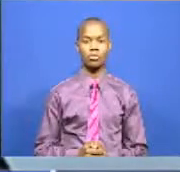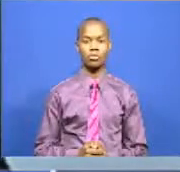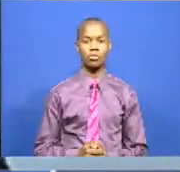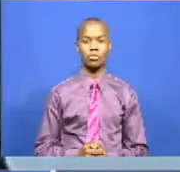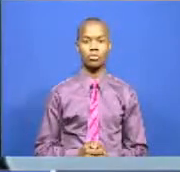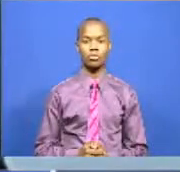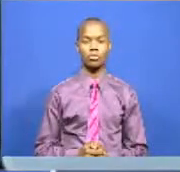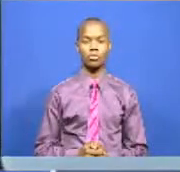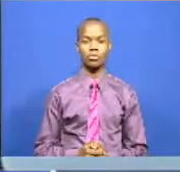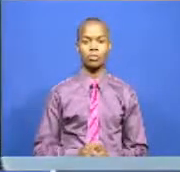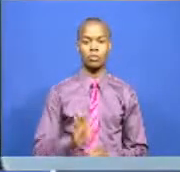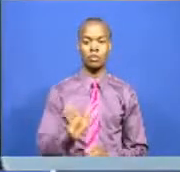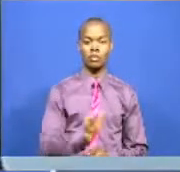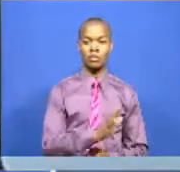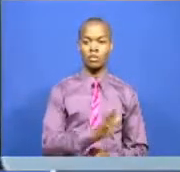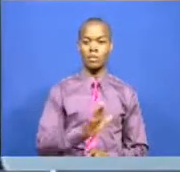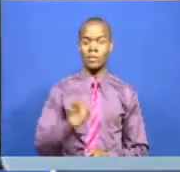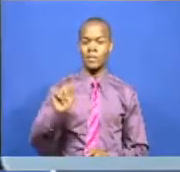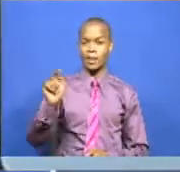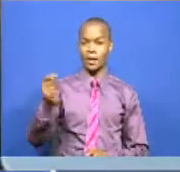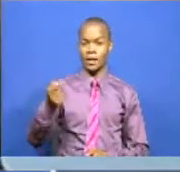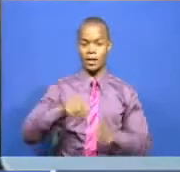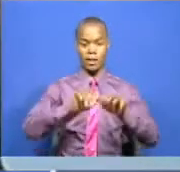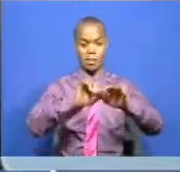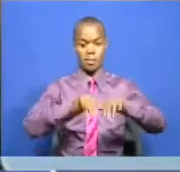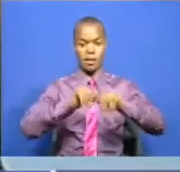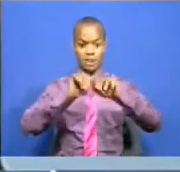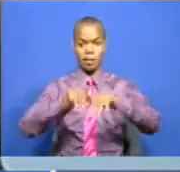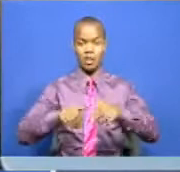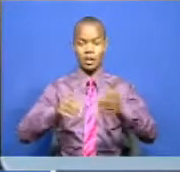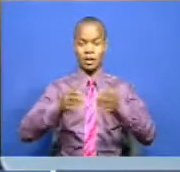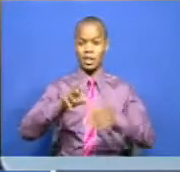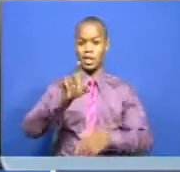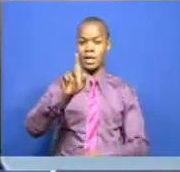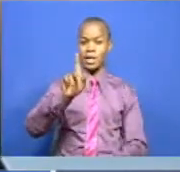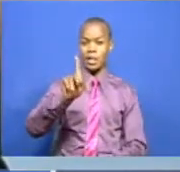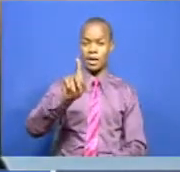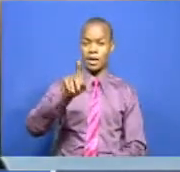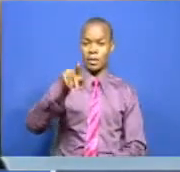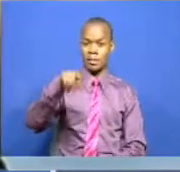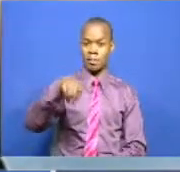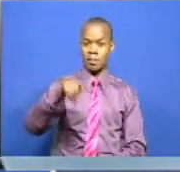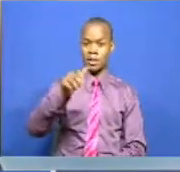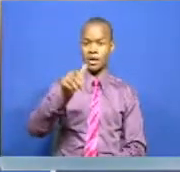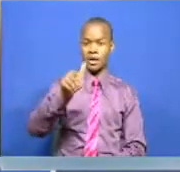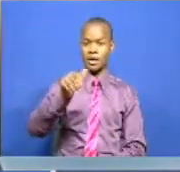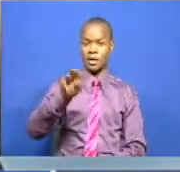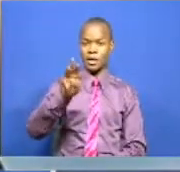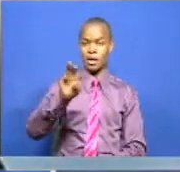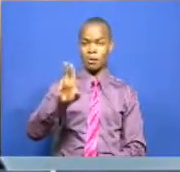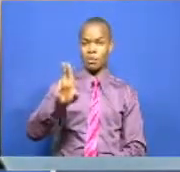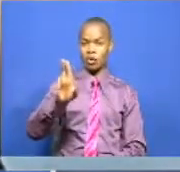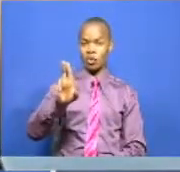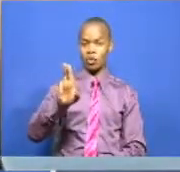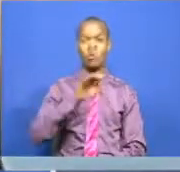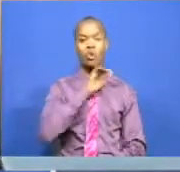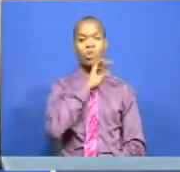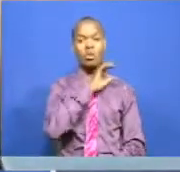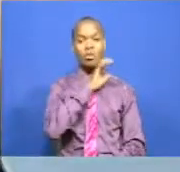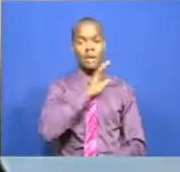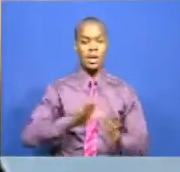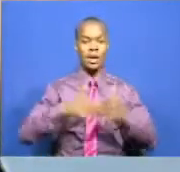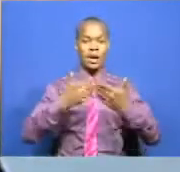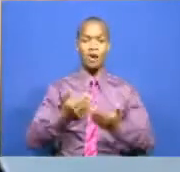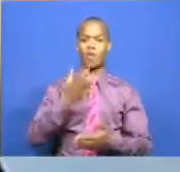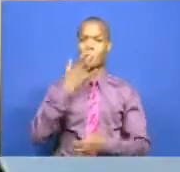Elsewhere, the Kenya Plantations and Agricultural Workers Union, KPAWU, is crying foul over a move by sunflower farms